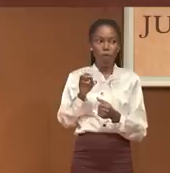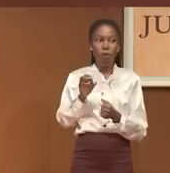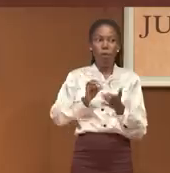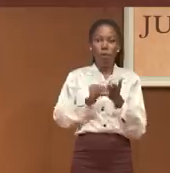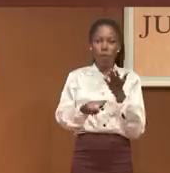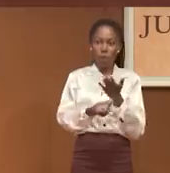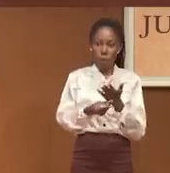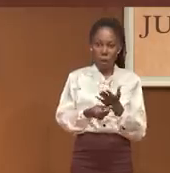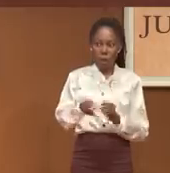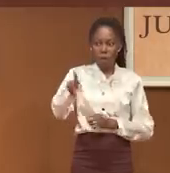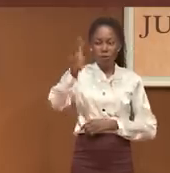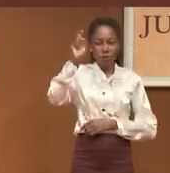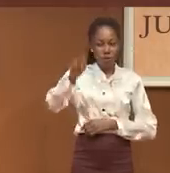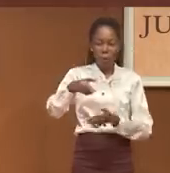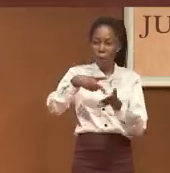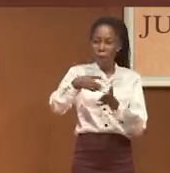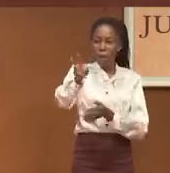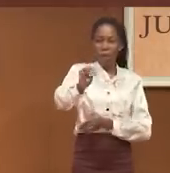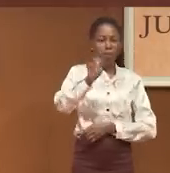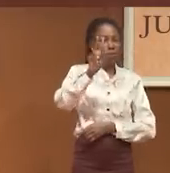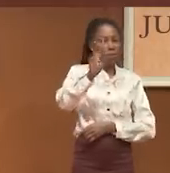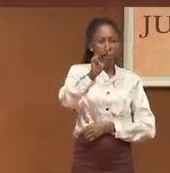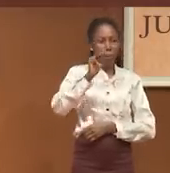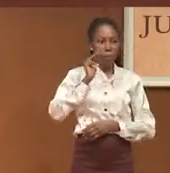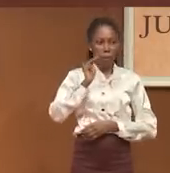2022, you pay him the sum of 2 million naira.